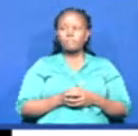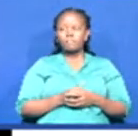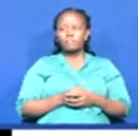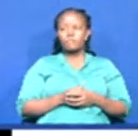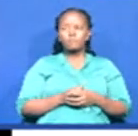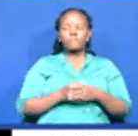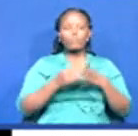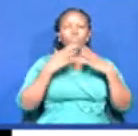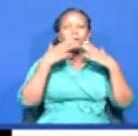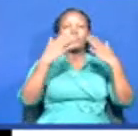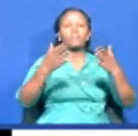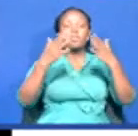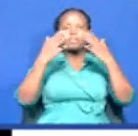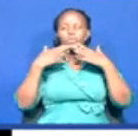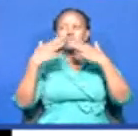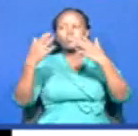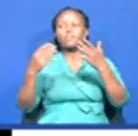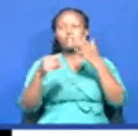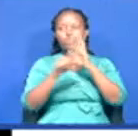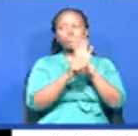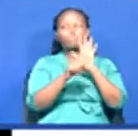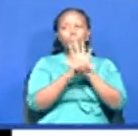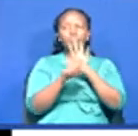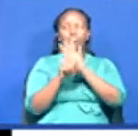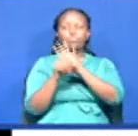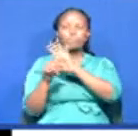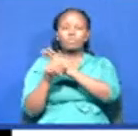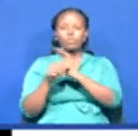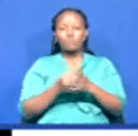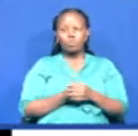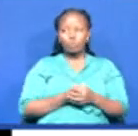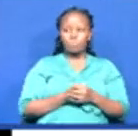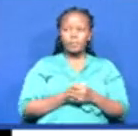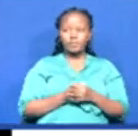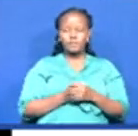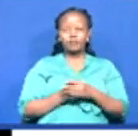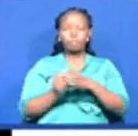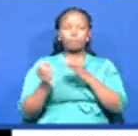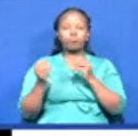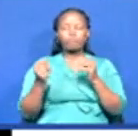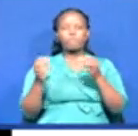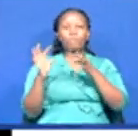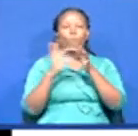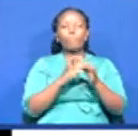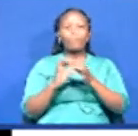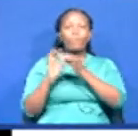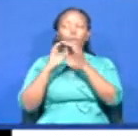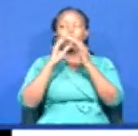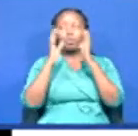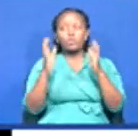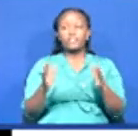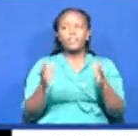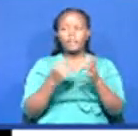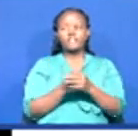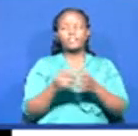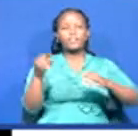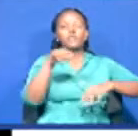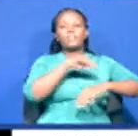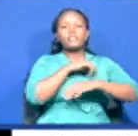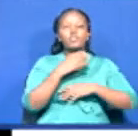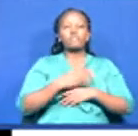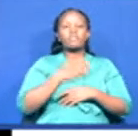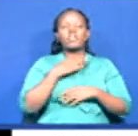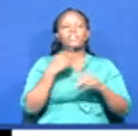Thank you very much, Bwana Events Coordinator, our chief guest, distinguished